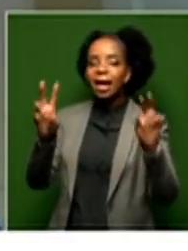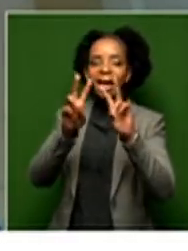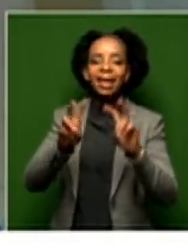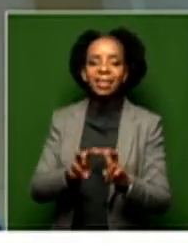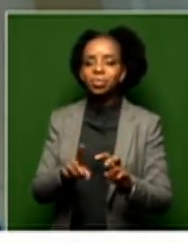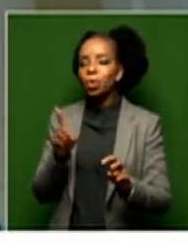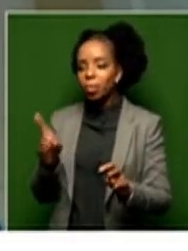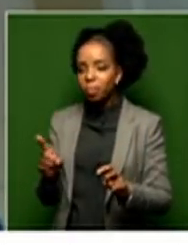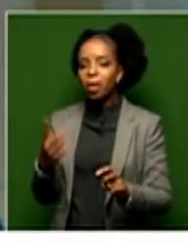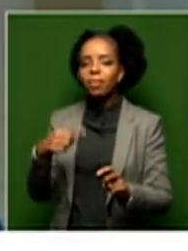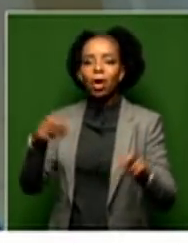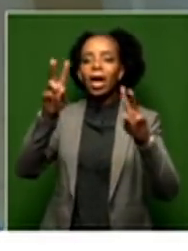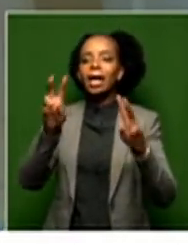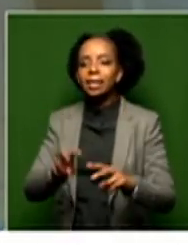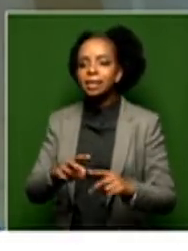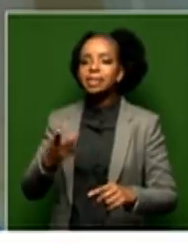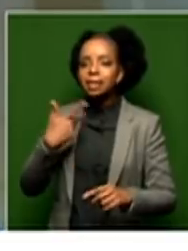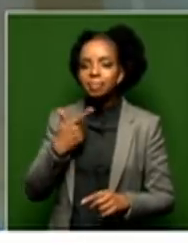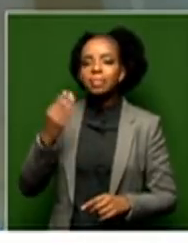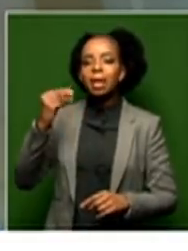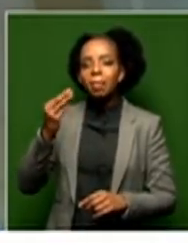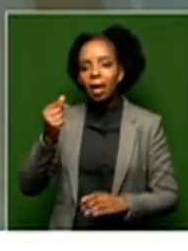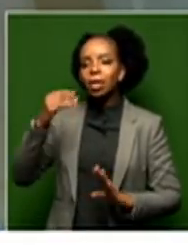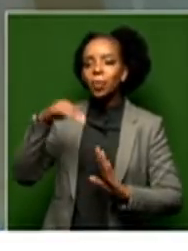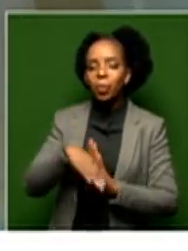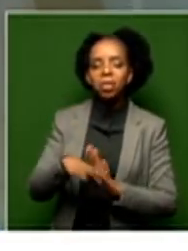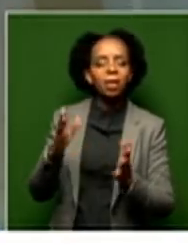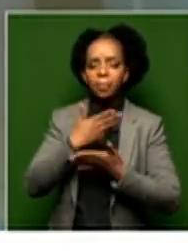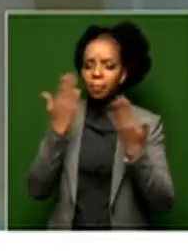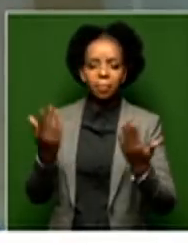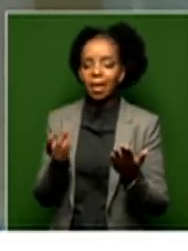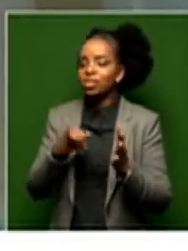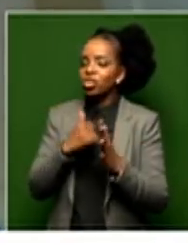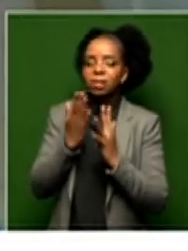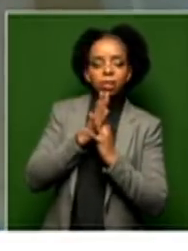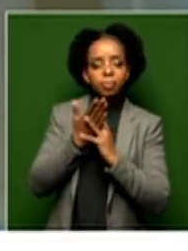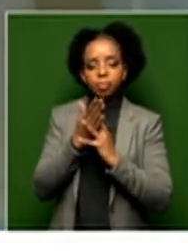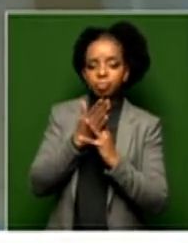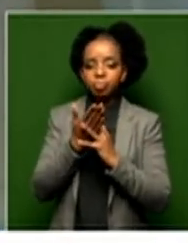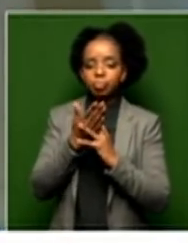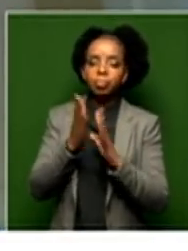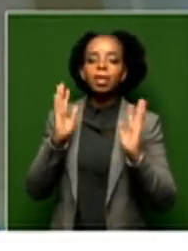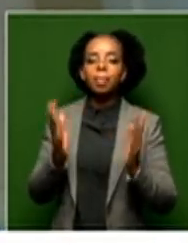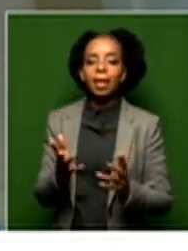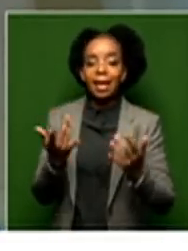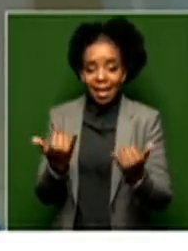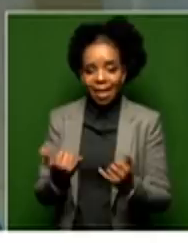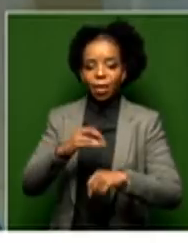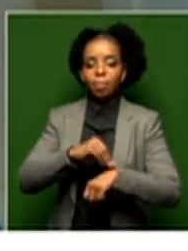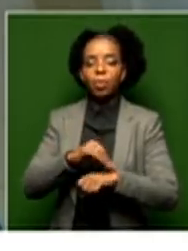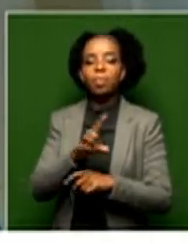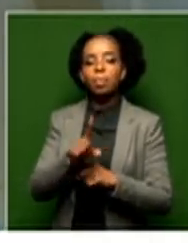this transactor. It is a middleman, and that actually is the problem at the moment, is that the middleman is